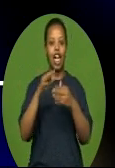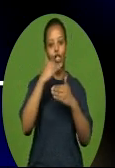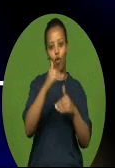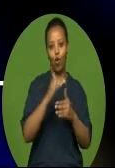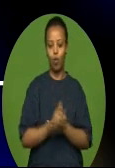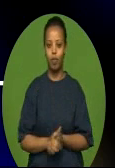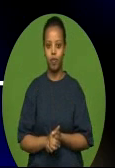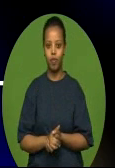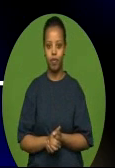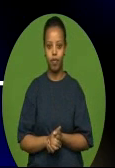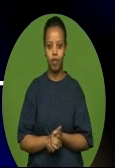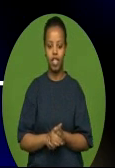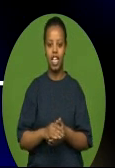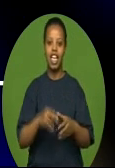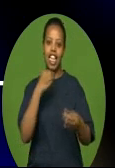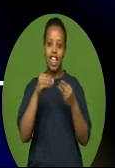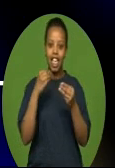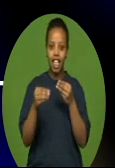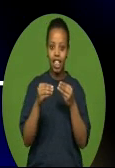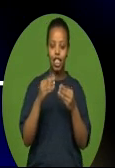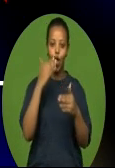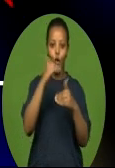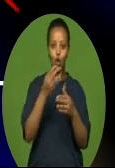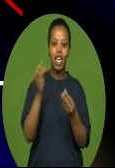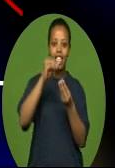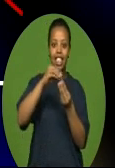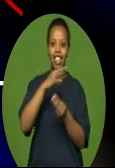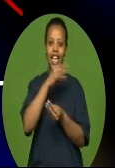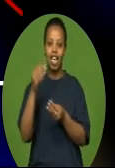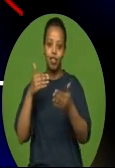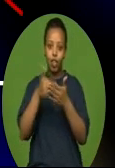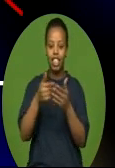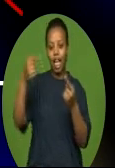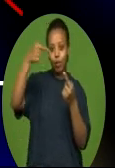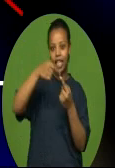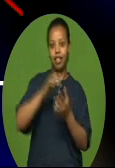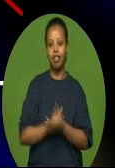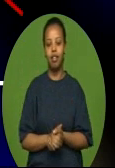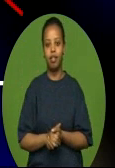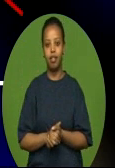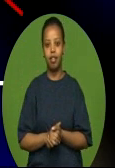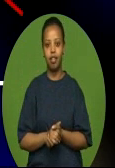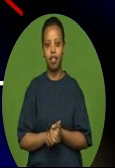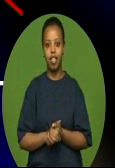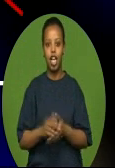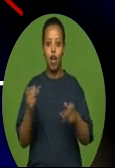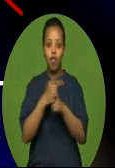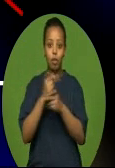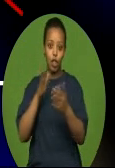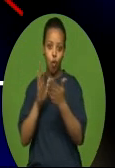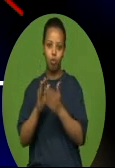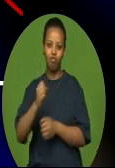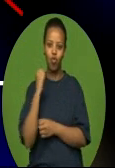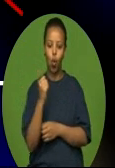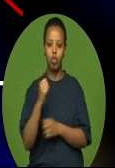increasing sales volume. The sales volume increase and reach at peaks.